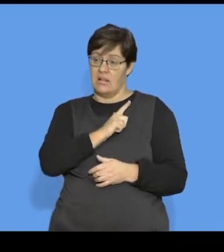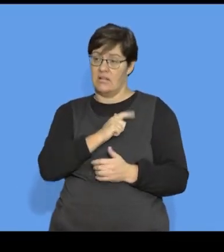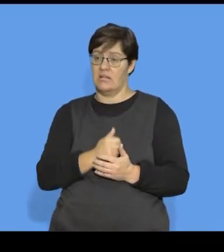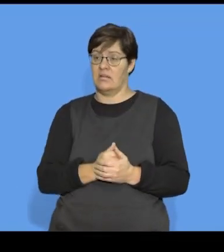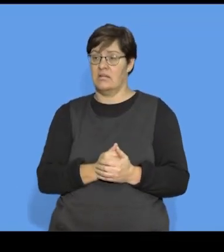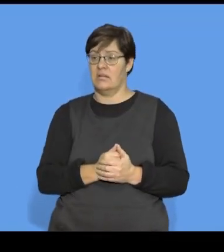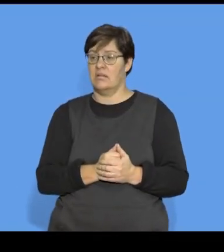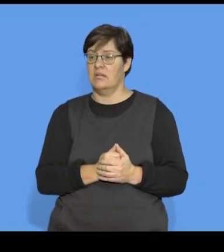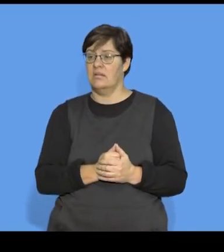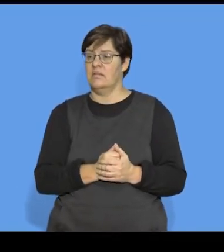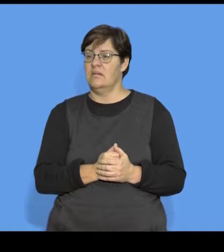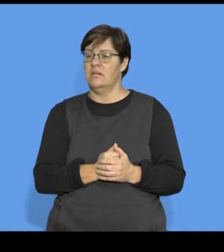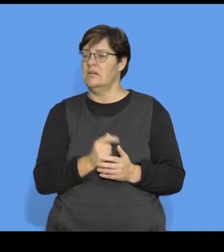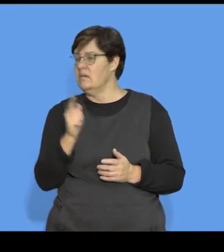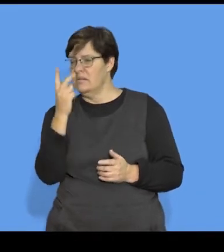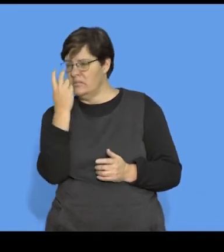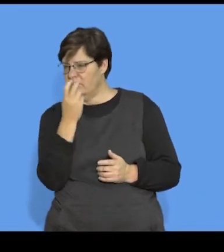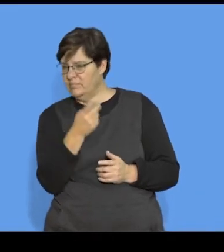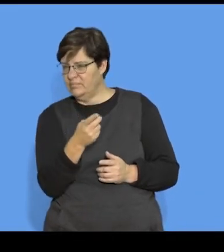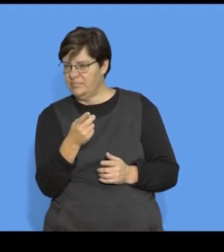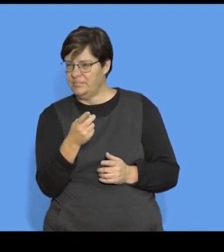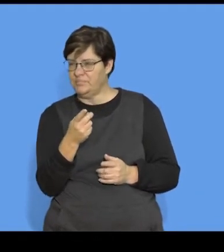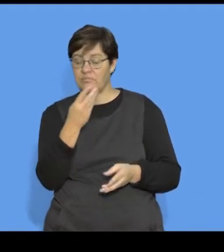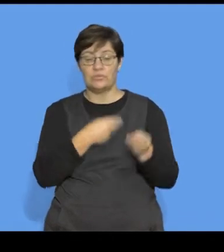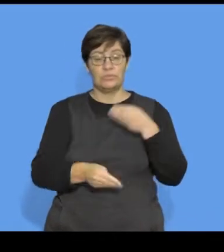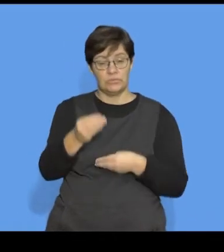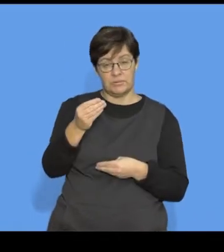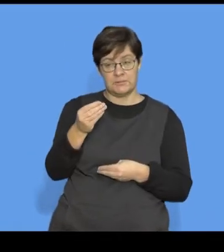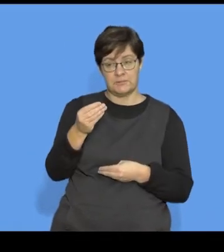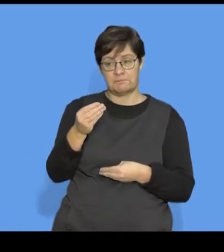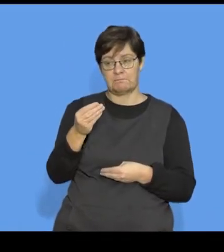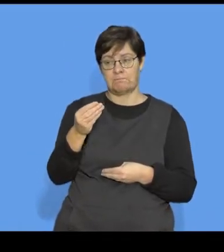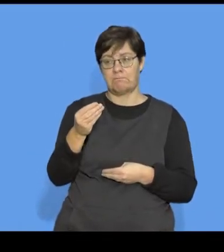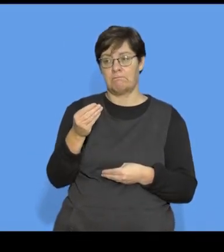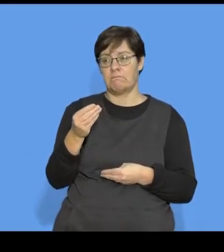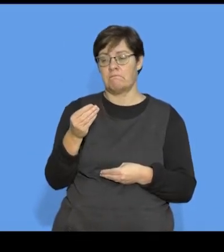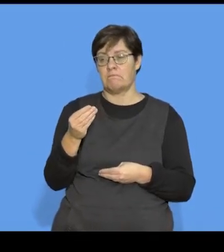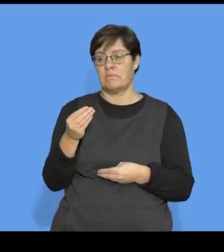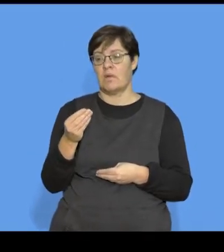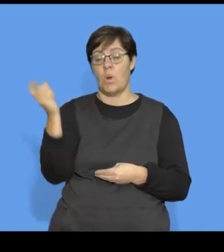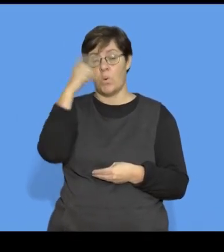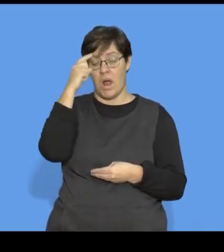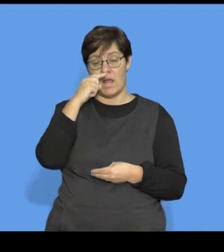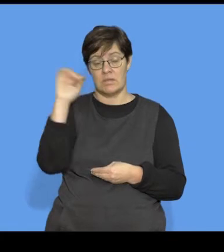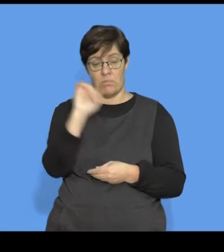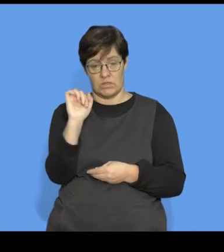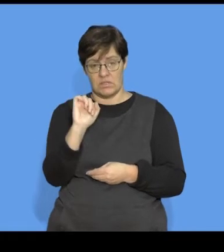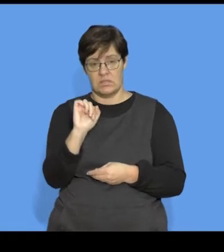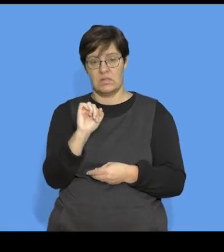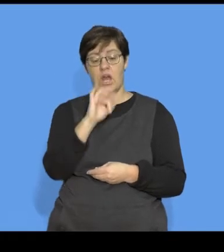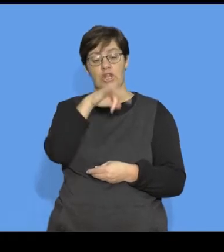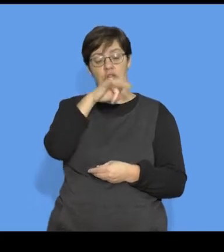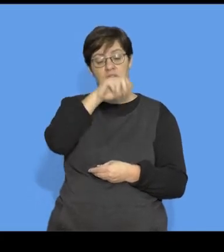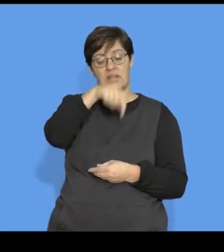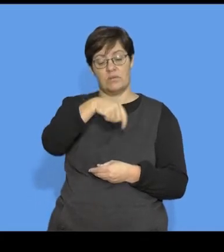told that, let me get the information there. The trade-in value was offered by Wise